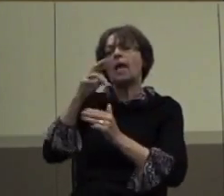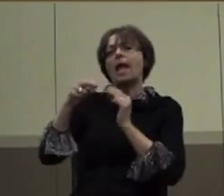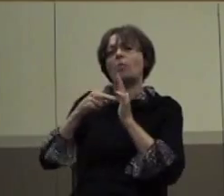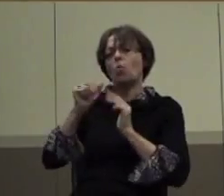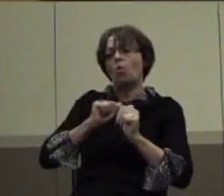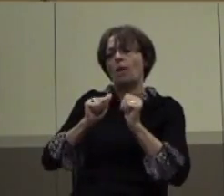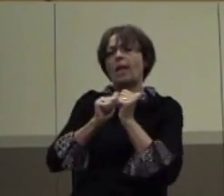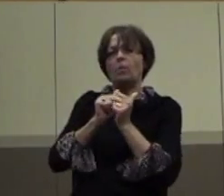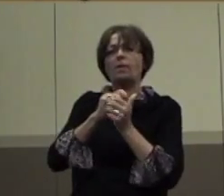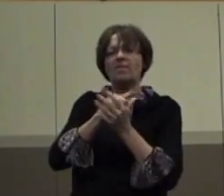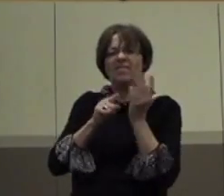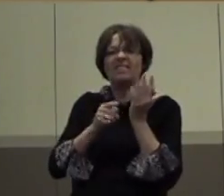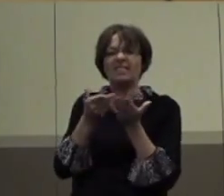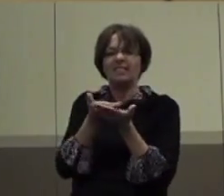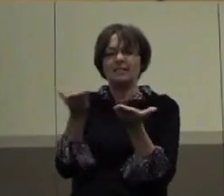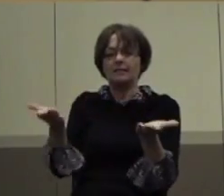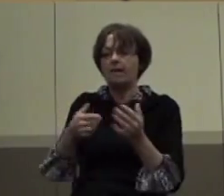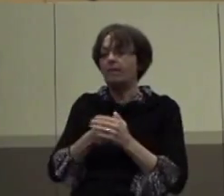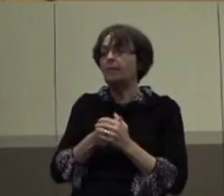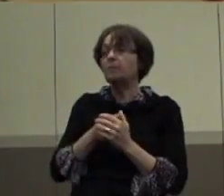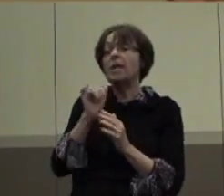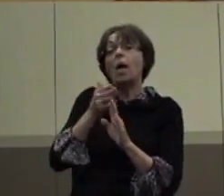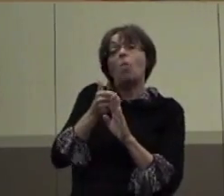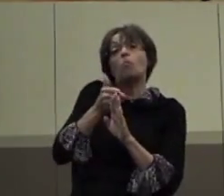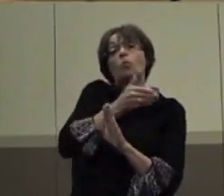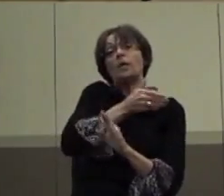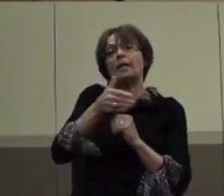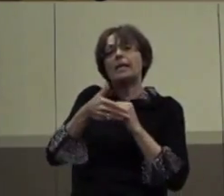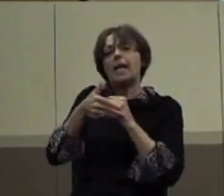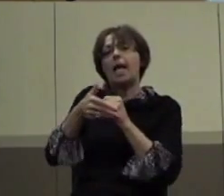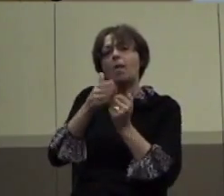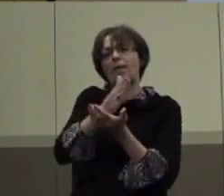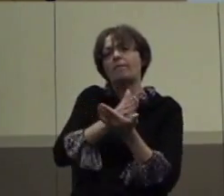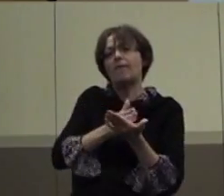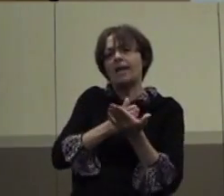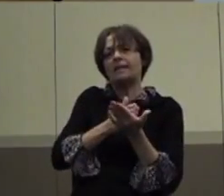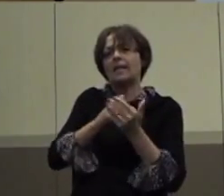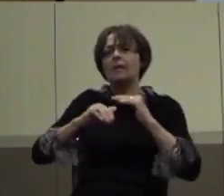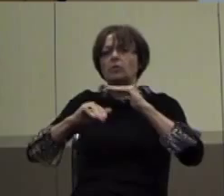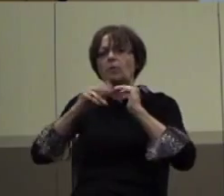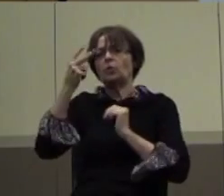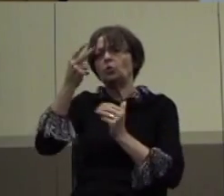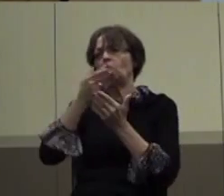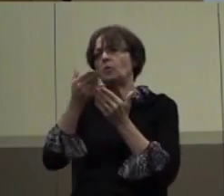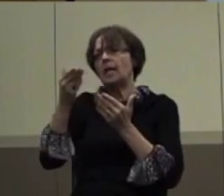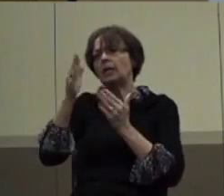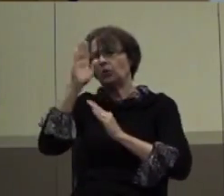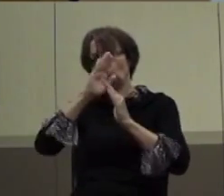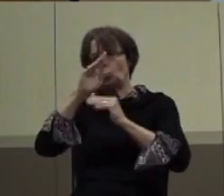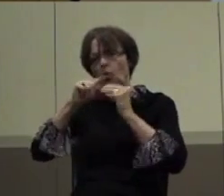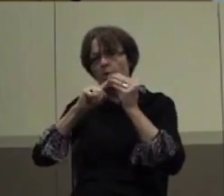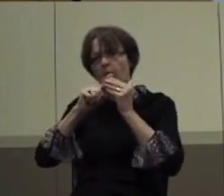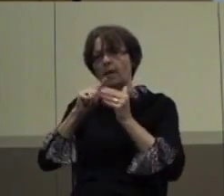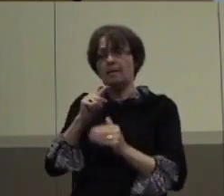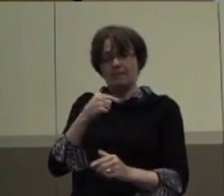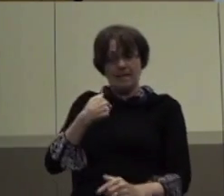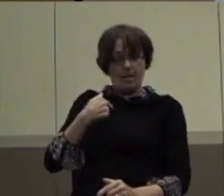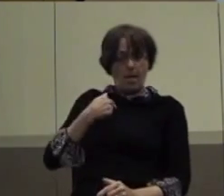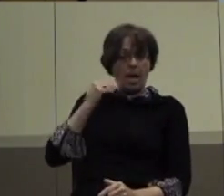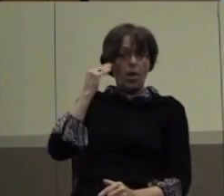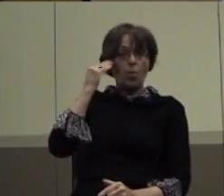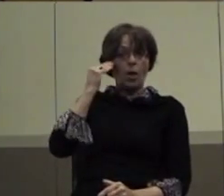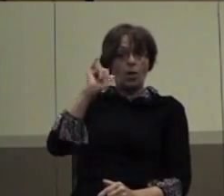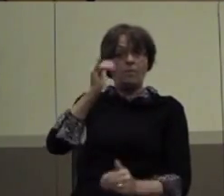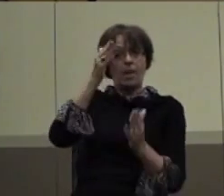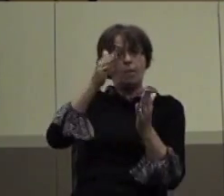this kind of stuff. In that pre-helping phase, there are basically 2 things you're worried about. Am I aware of the